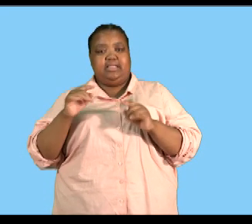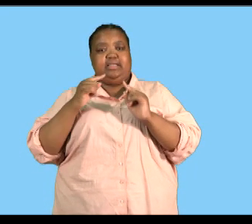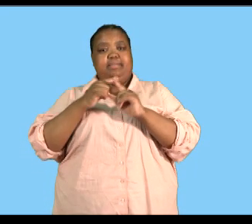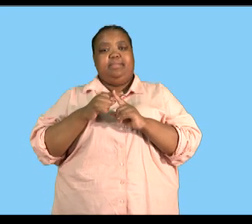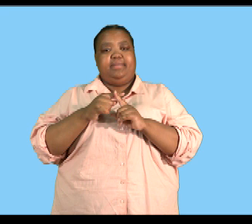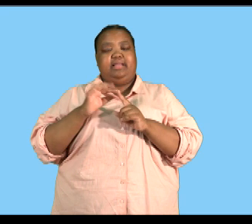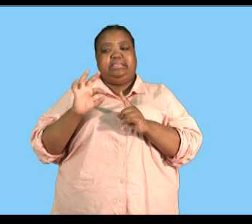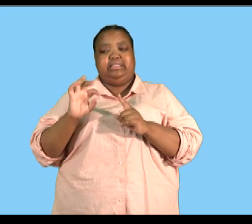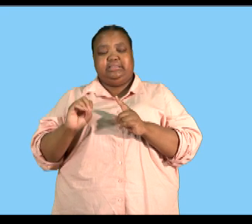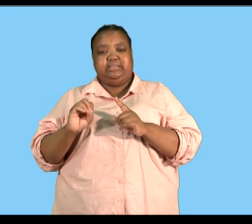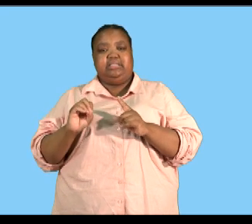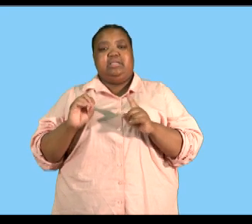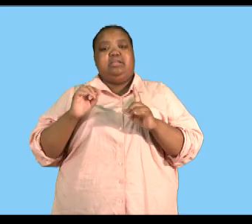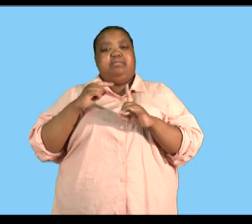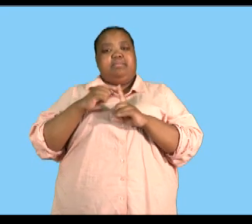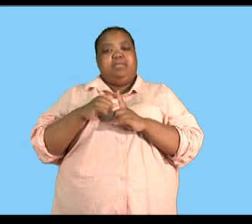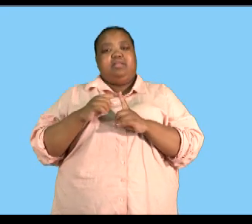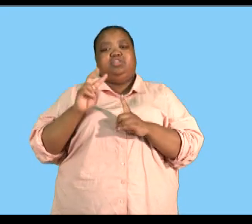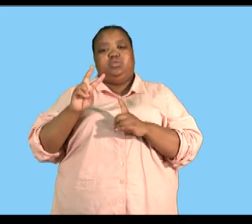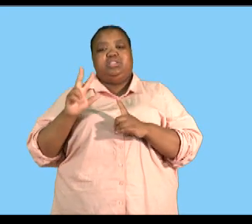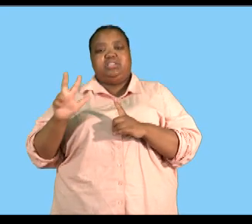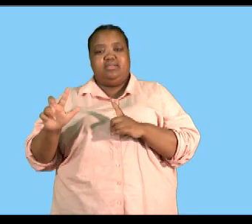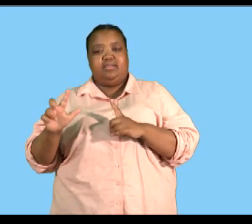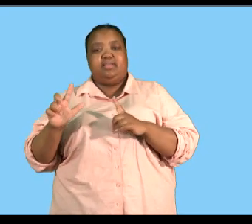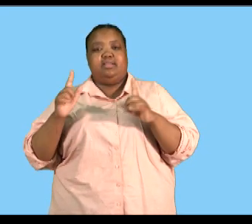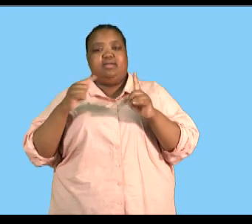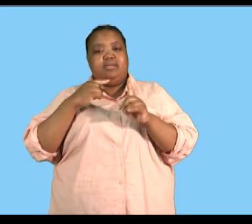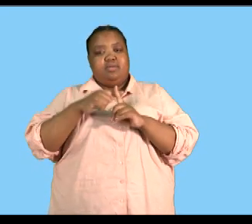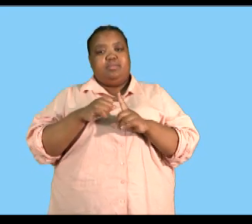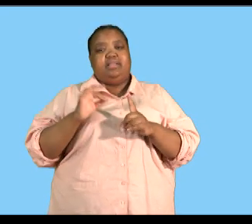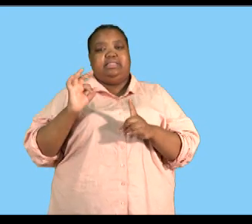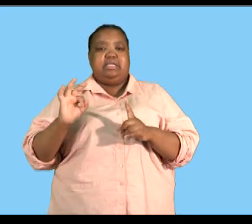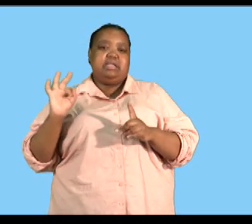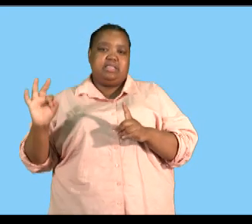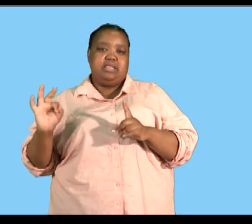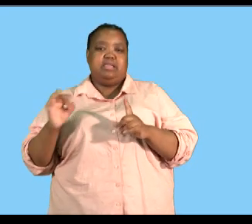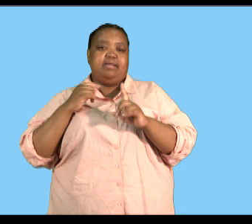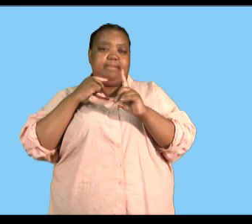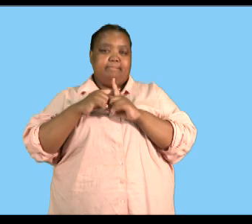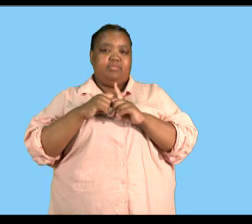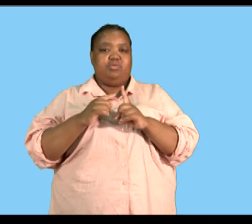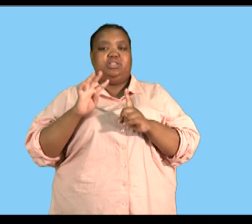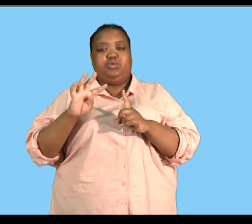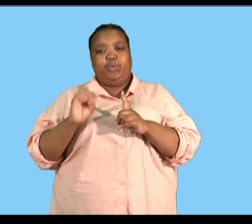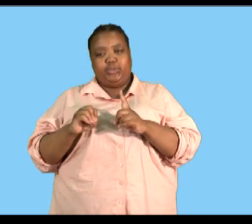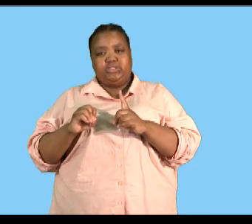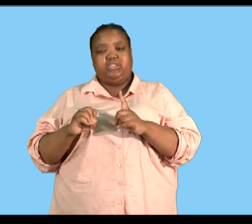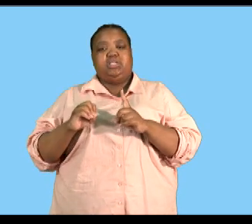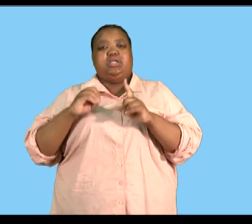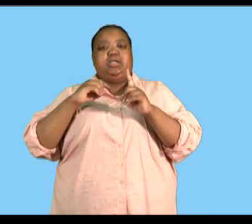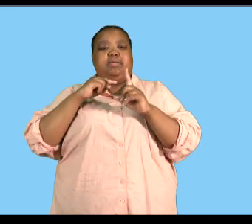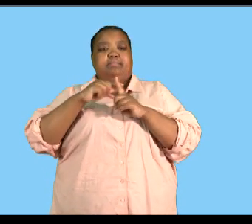39, 30, 27, plus 33,